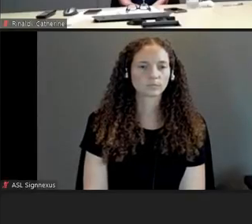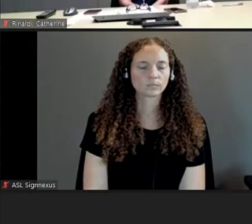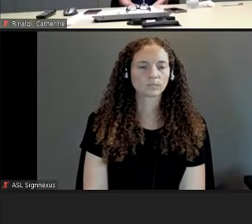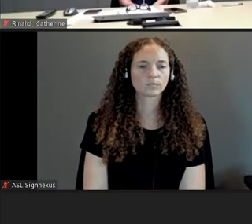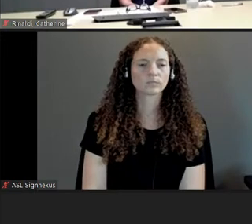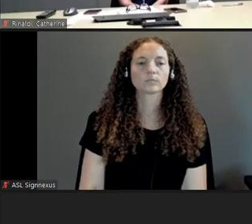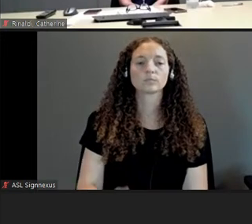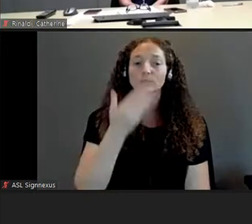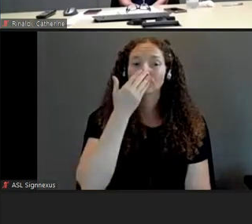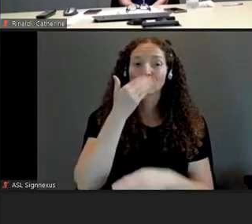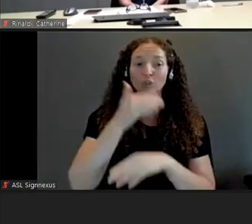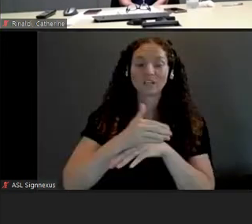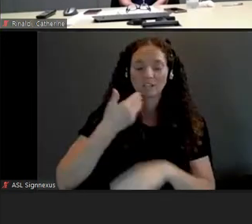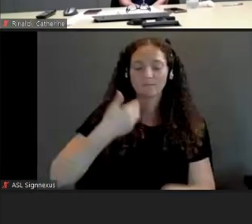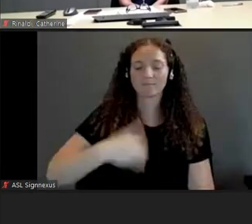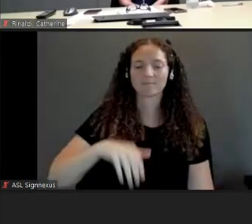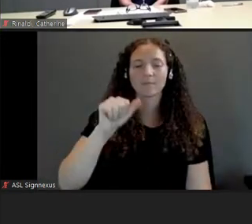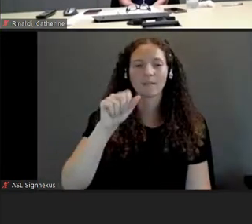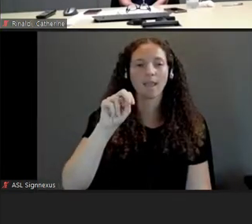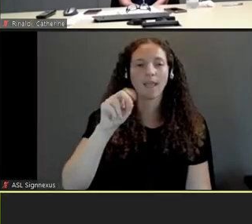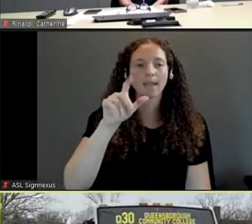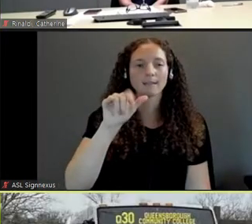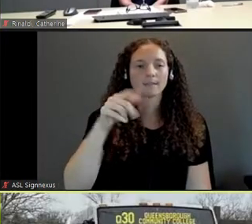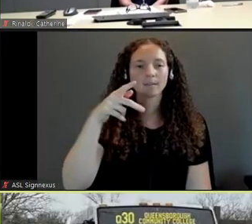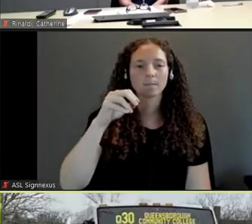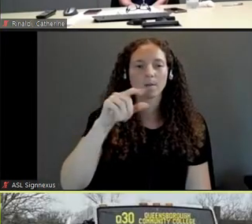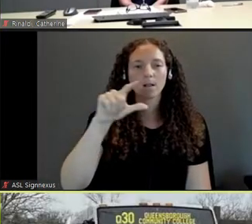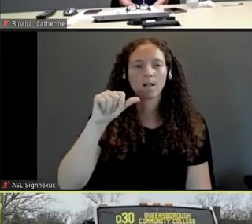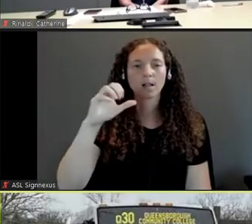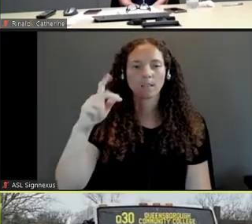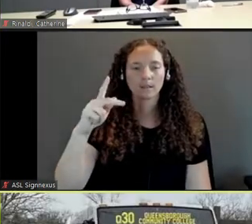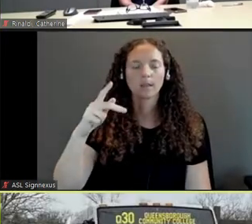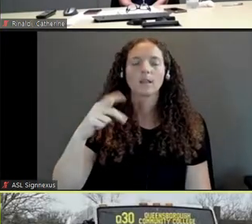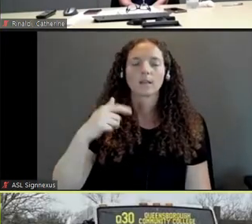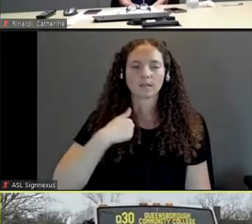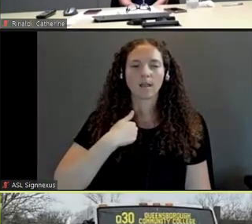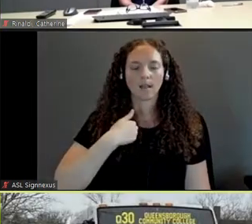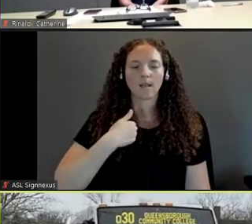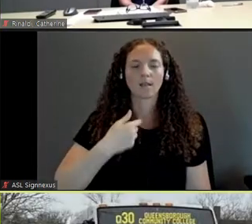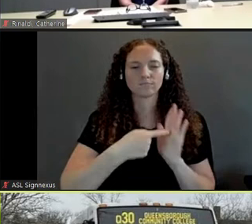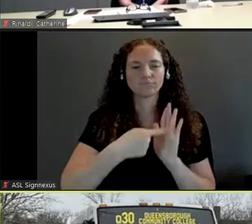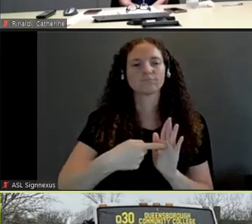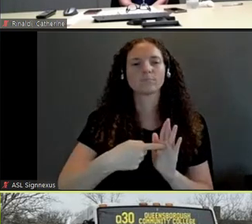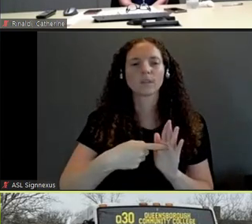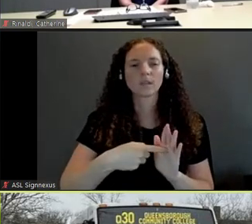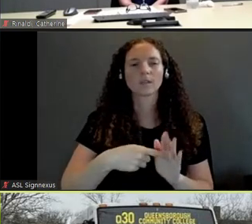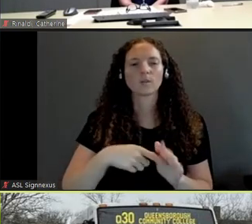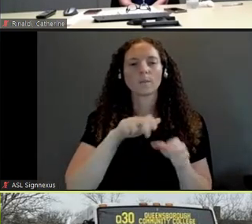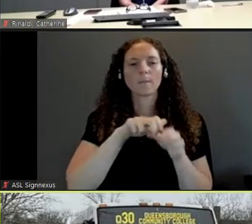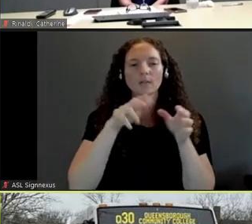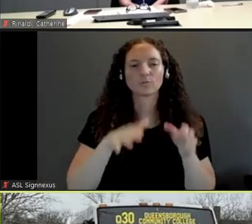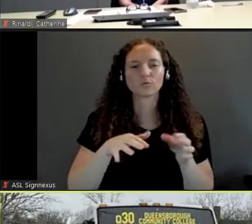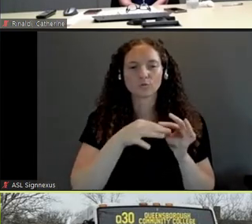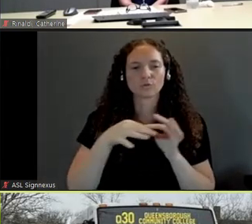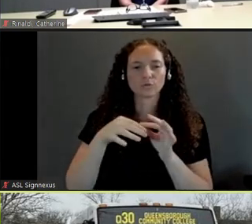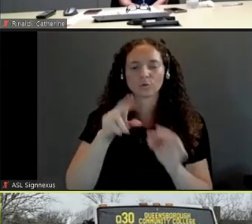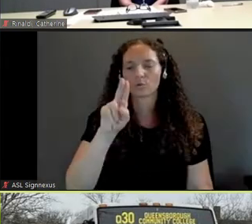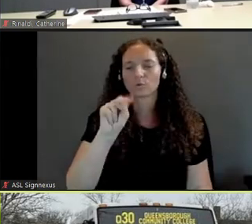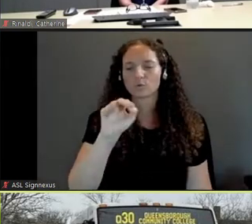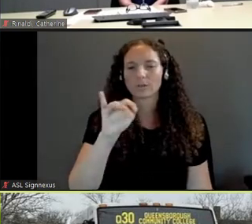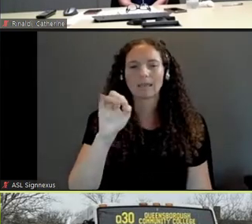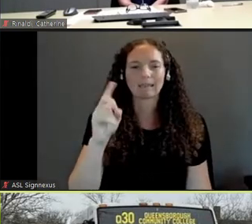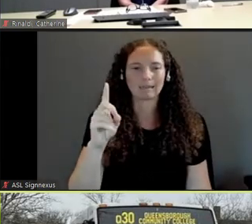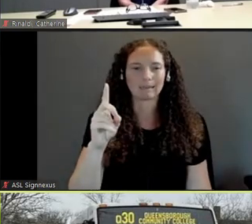Good evening, this is Andy Pollack from Passengers United. So, excuse the background, I didn't